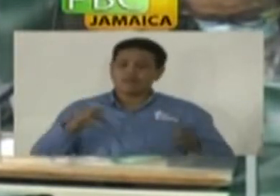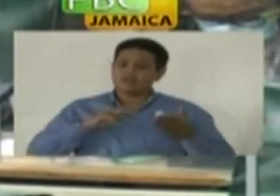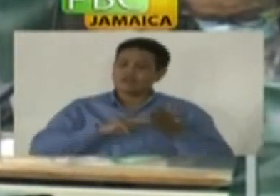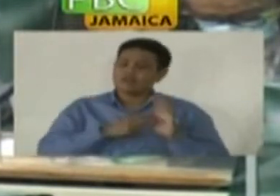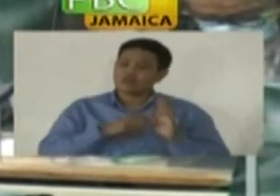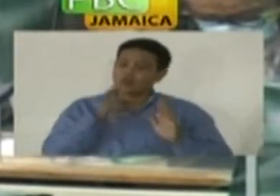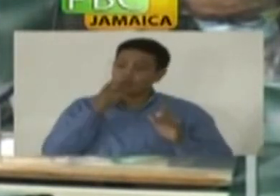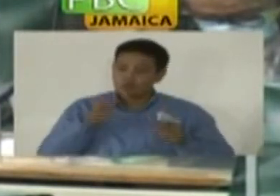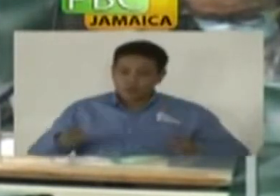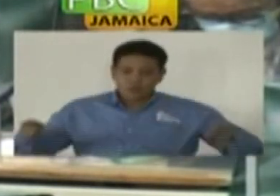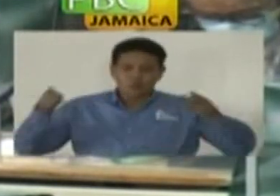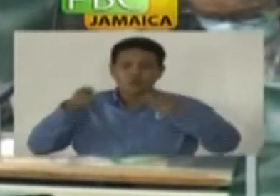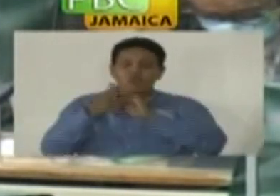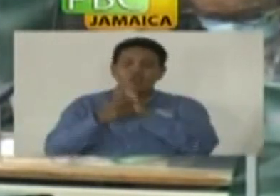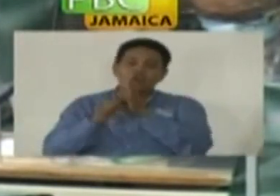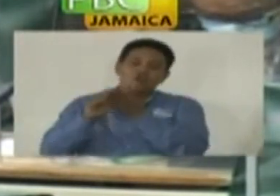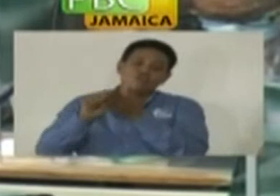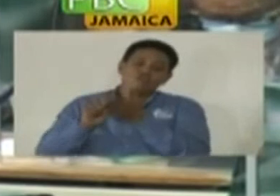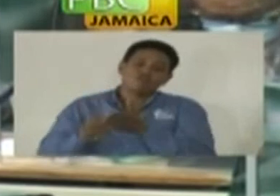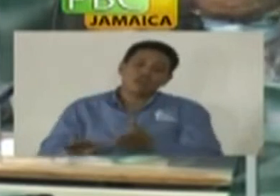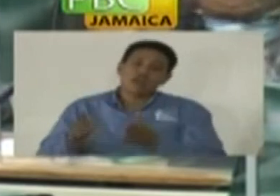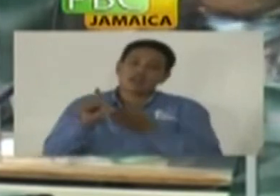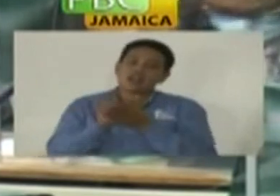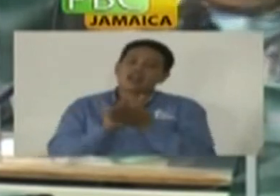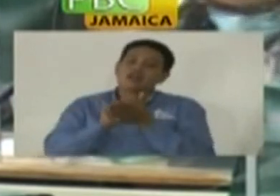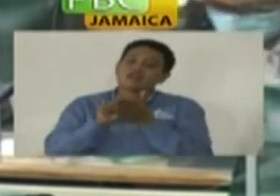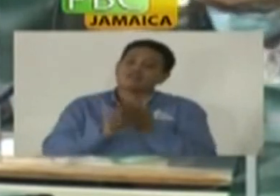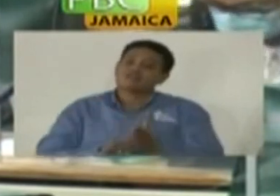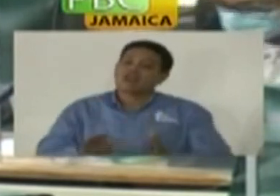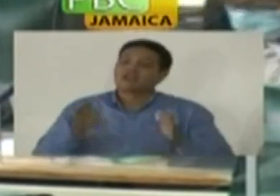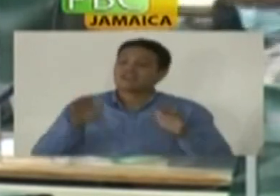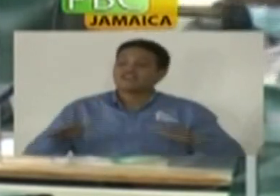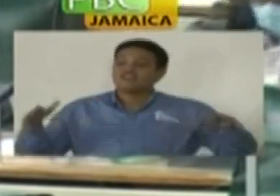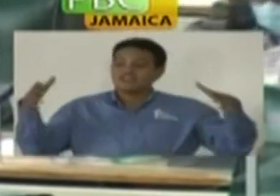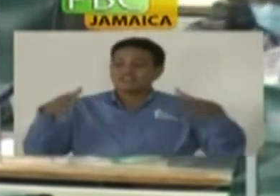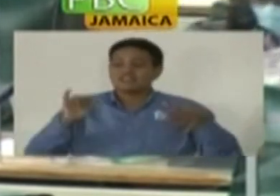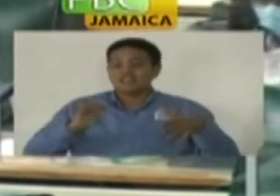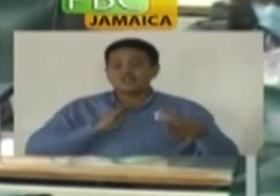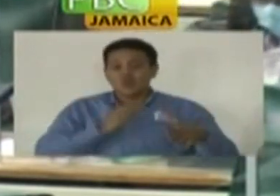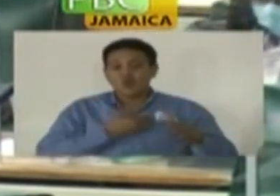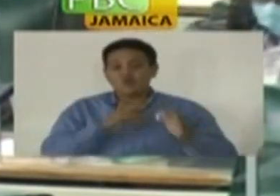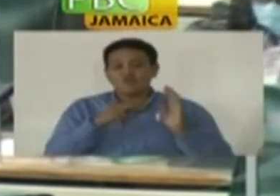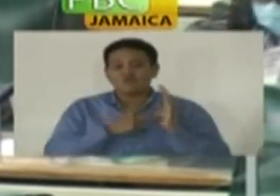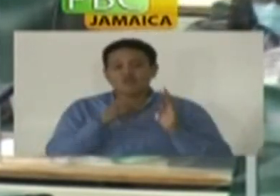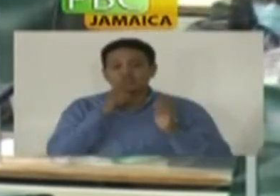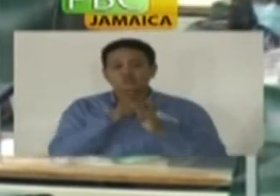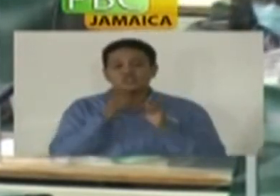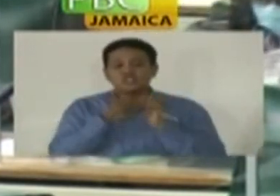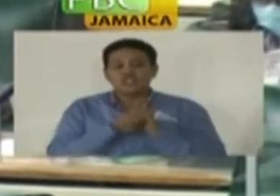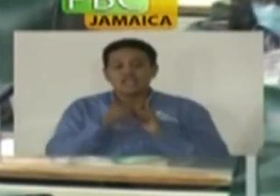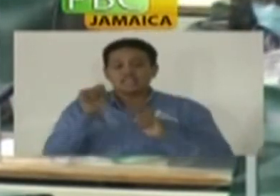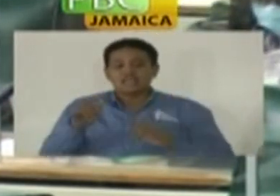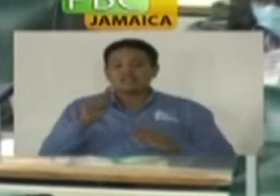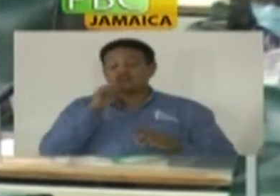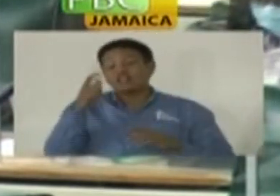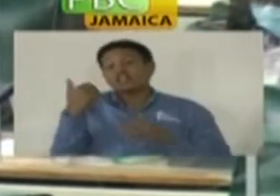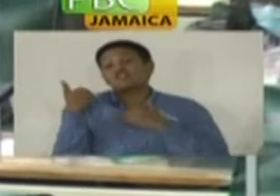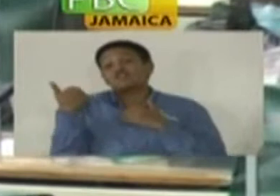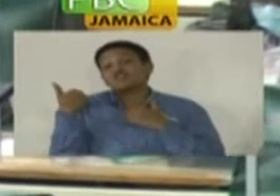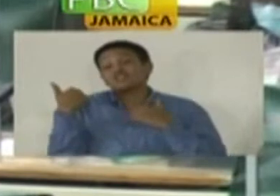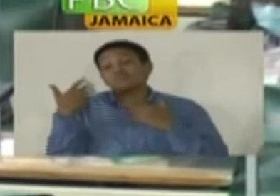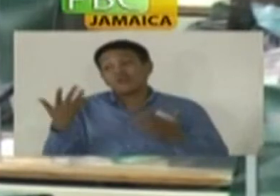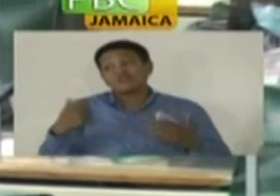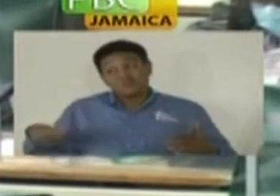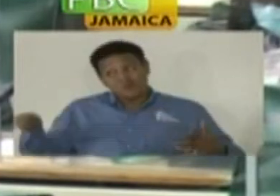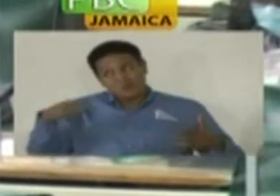the legislature and to the legislators, and that is our role, to change it, and that is the responsibility